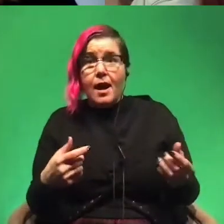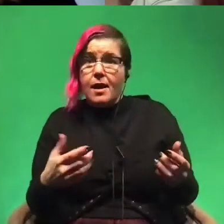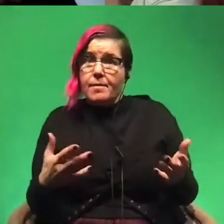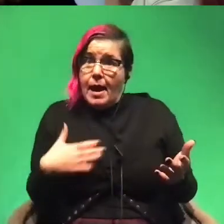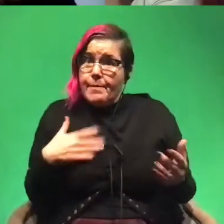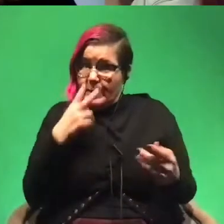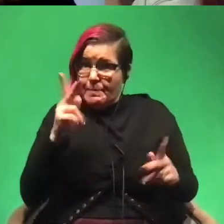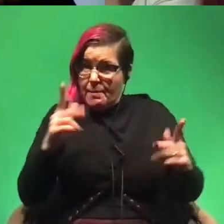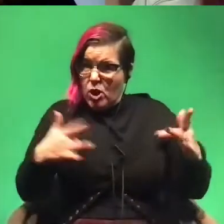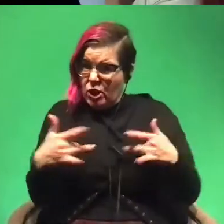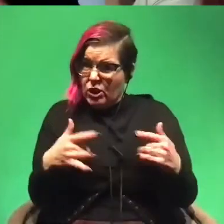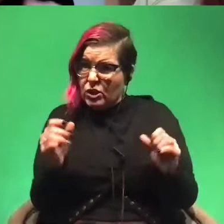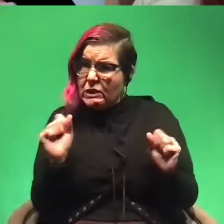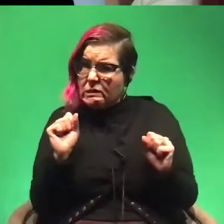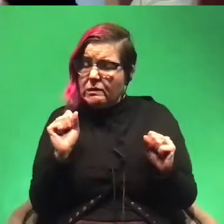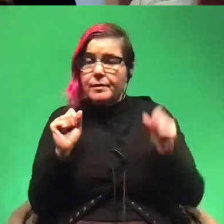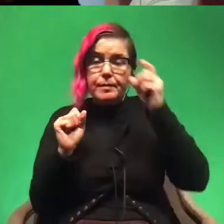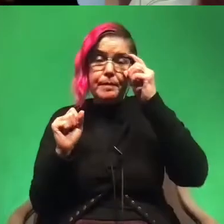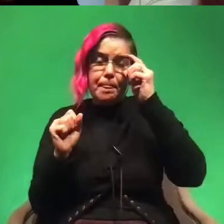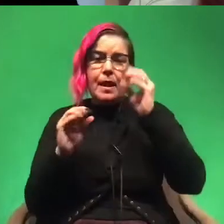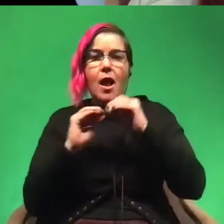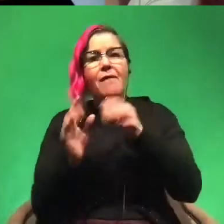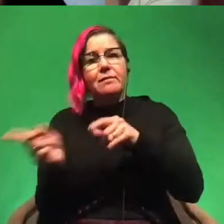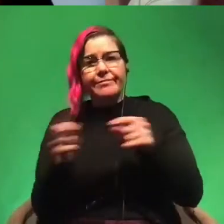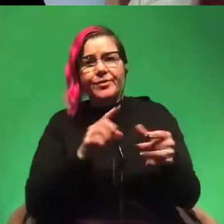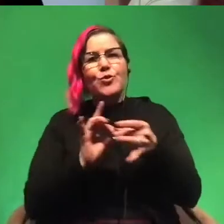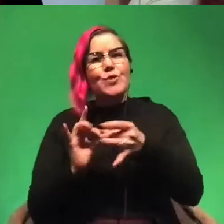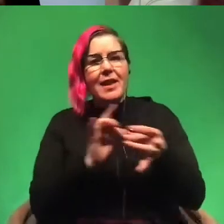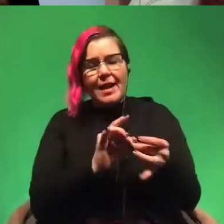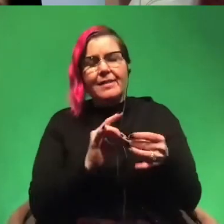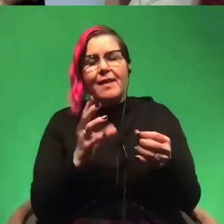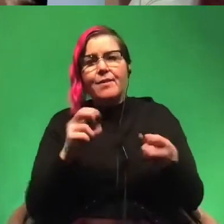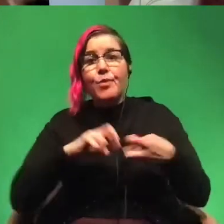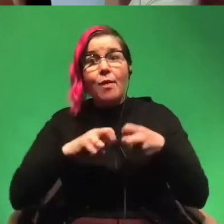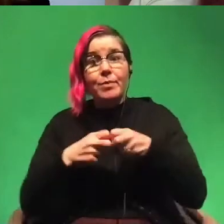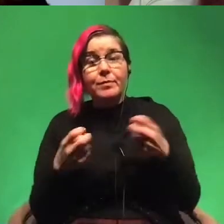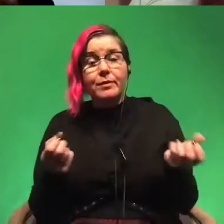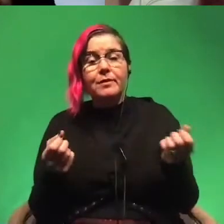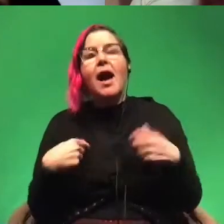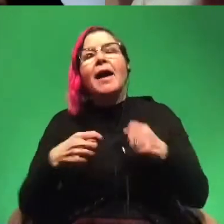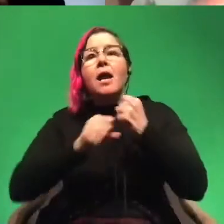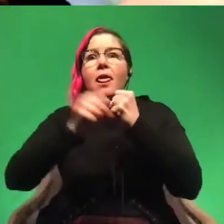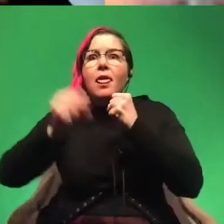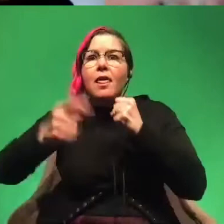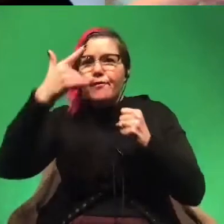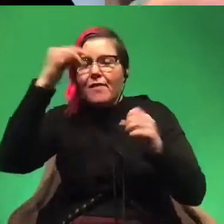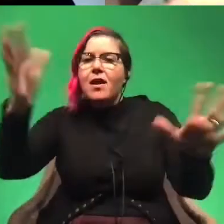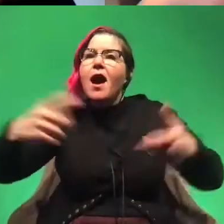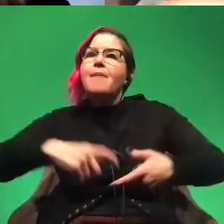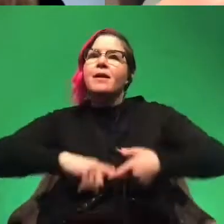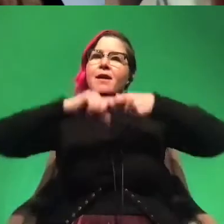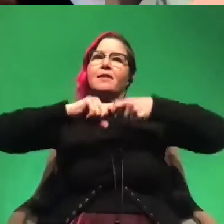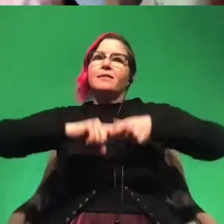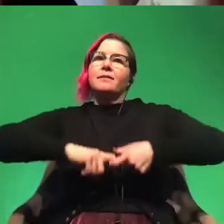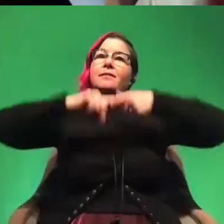about. And, you know, they're obviously related, and there's a lot of problems with it, and I'm going to go on forever, and I'm just going to stop myself in the middle of a